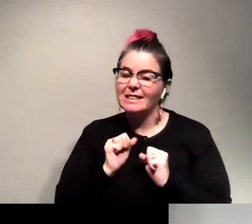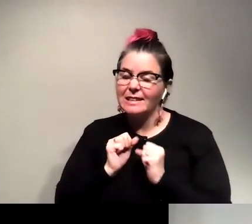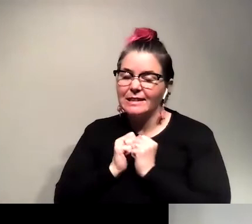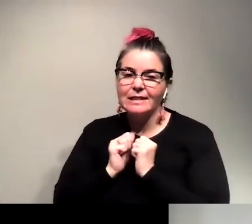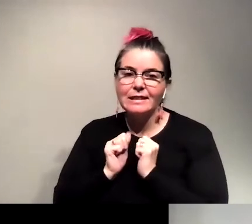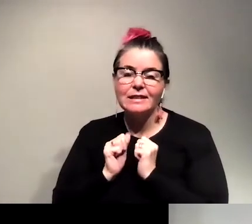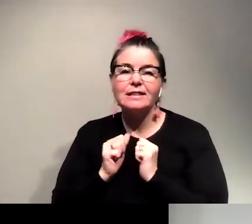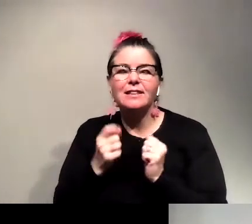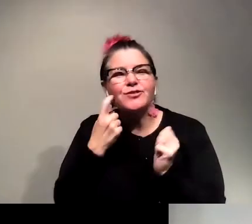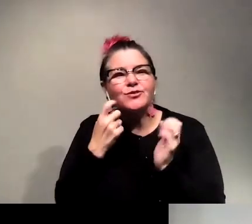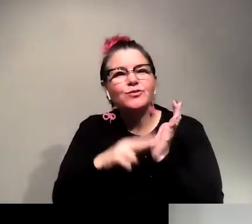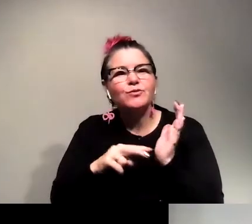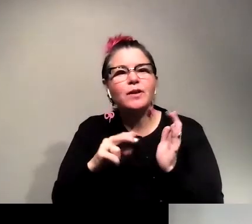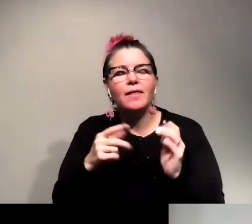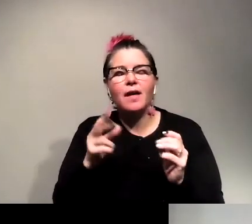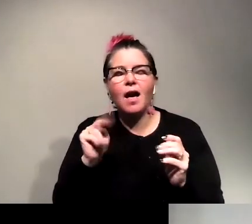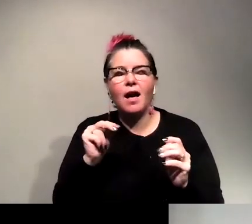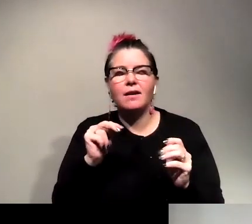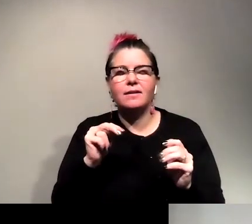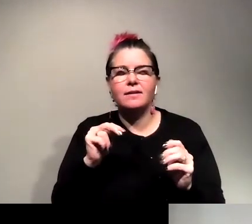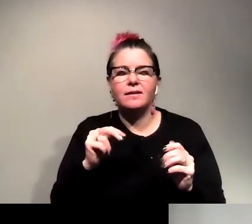read The Uninhabitable Earth.